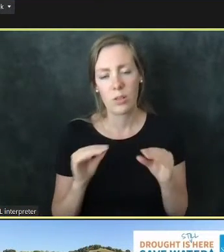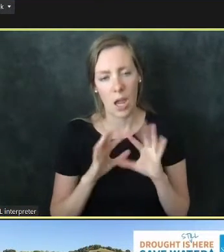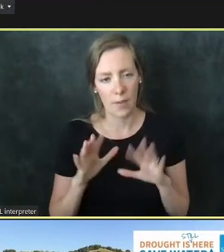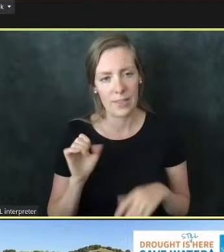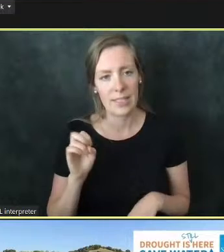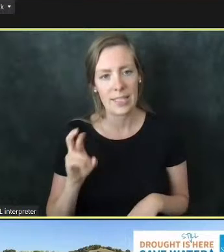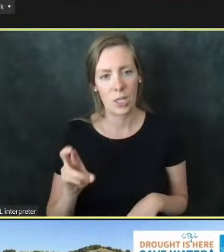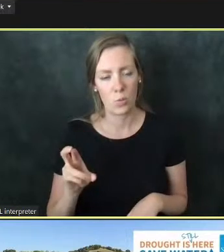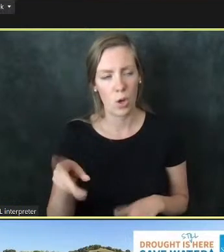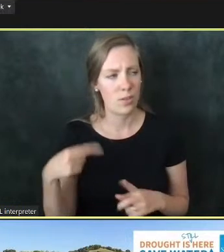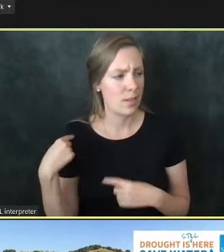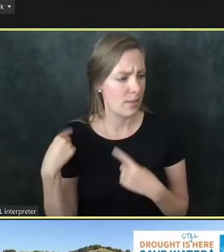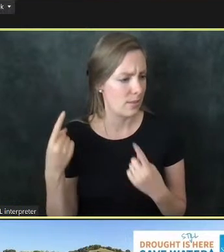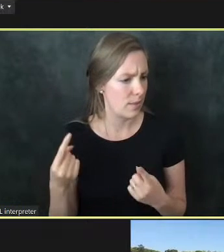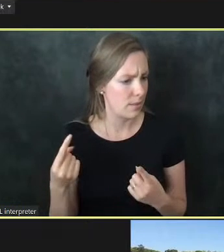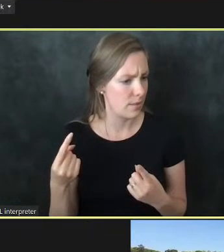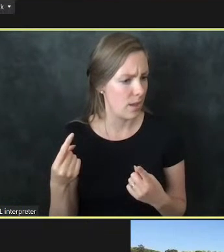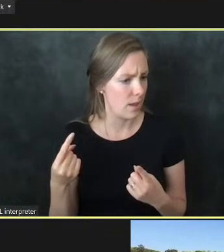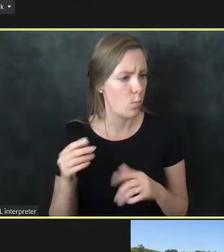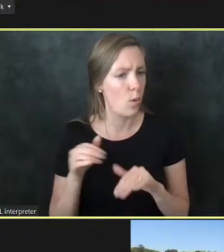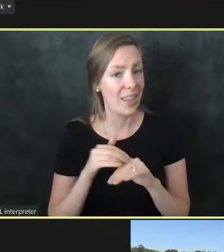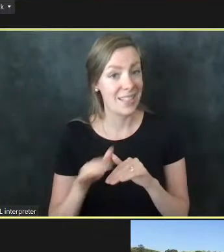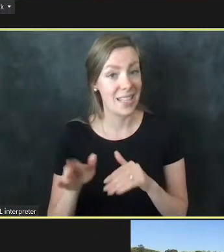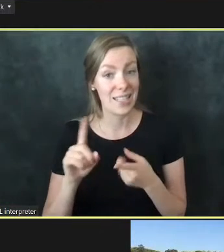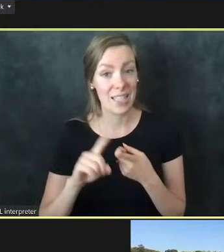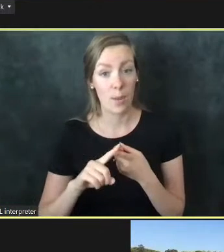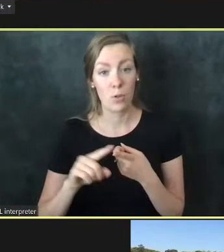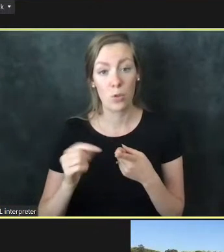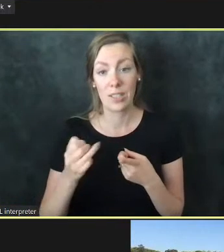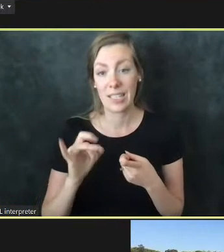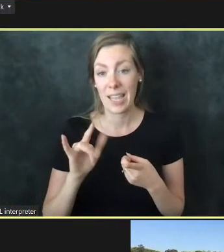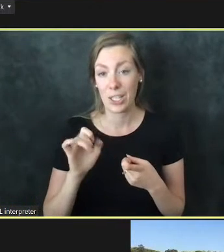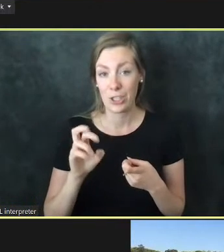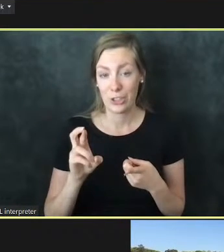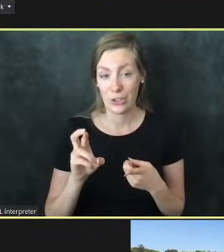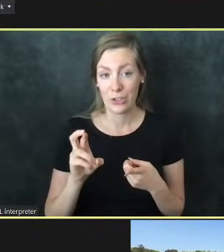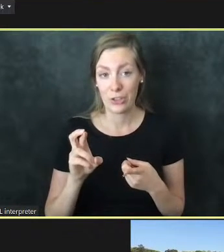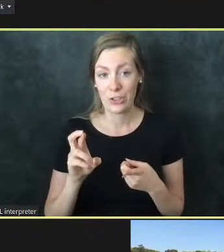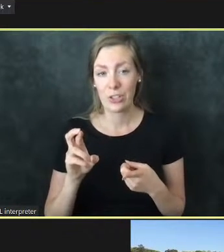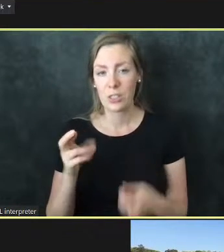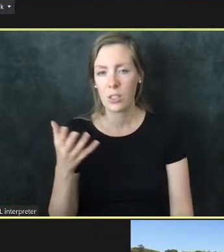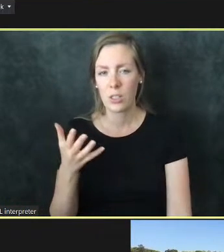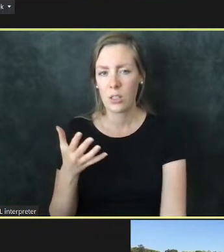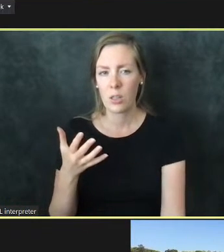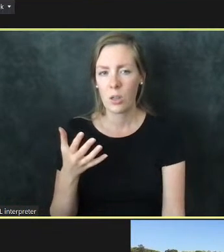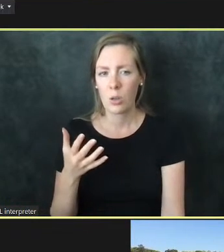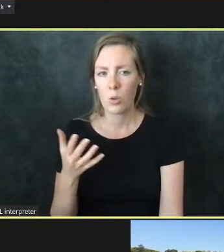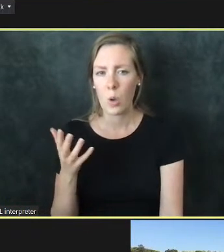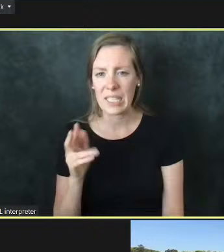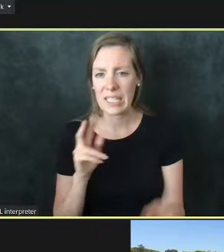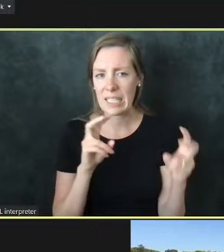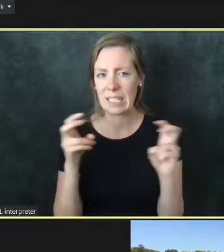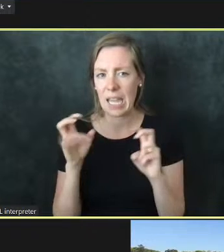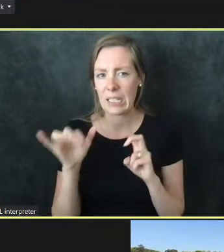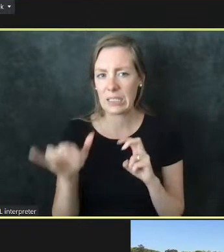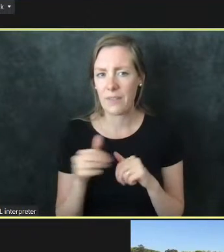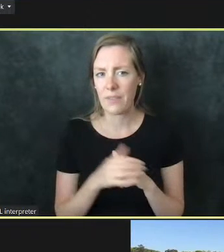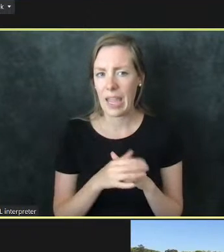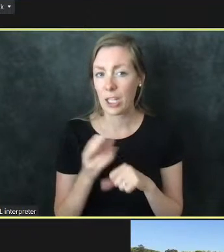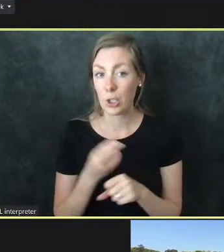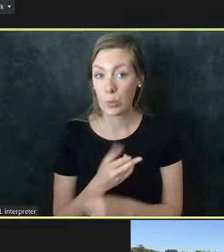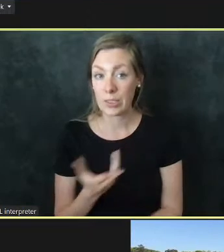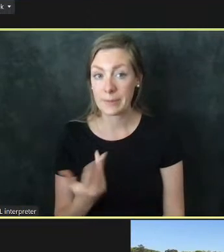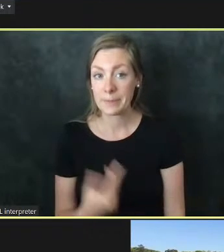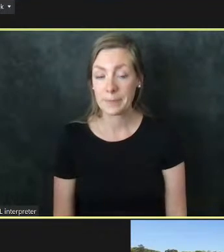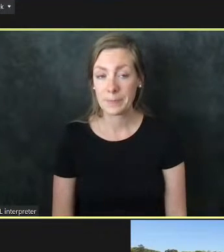es un buen sends recurso, additional ¿verdad? recycled water to the geysers. What's the status of that particular ¿Cuál es el estado use de and